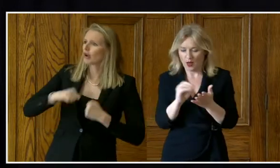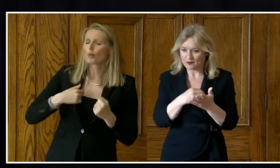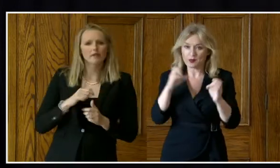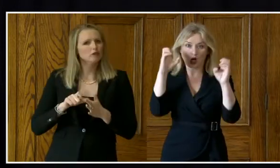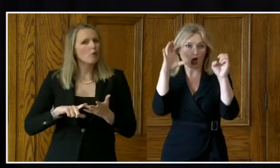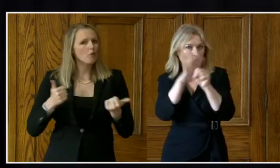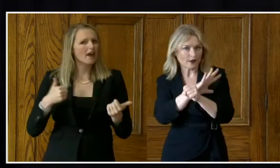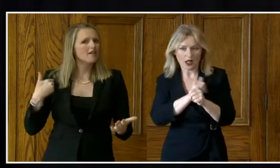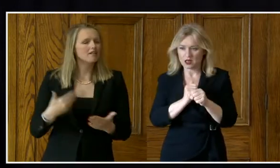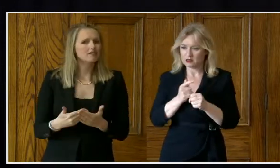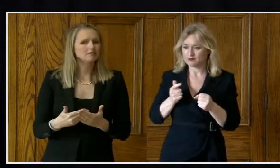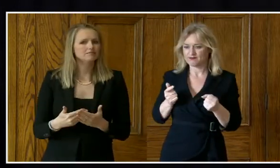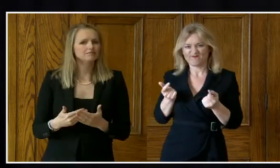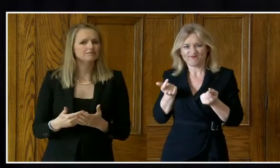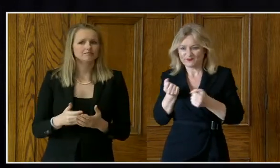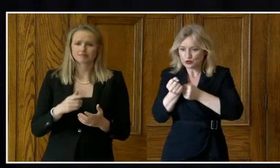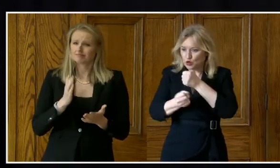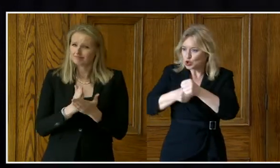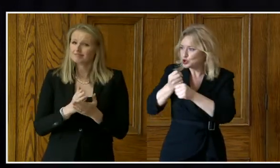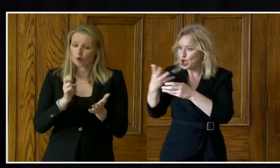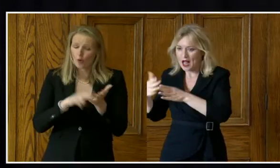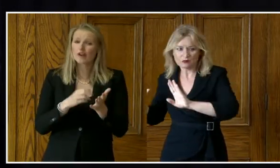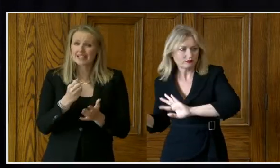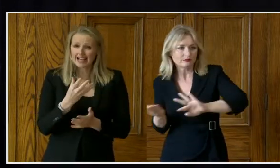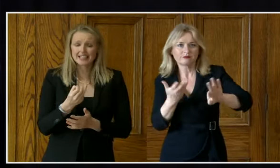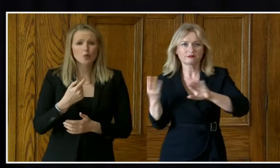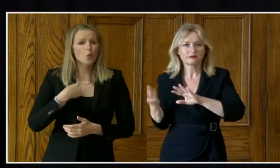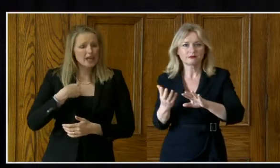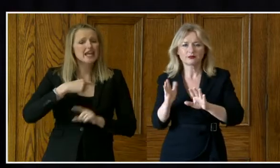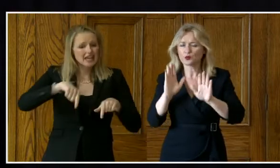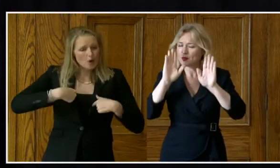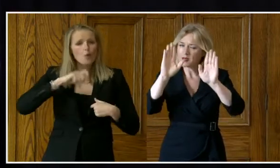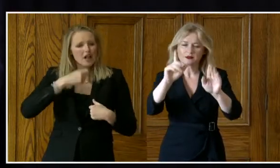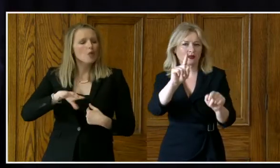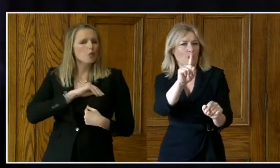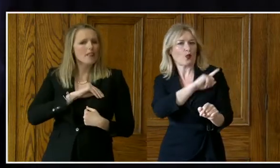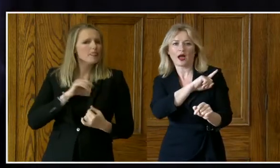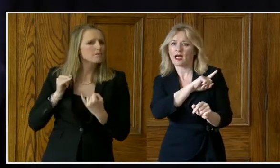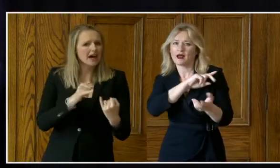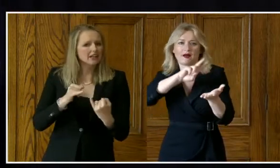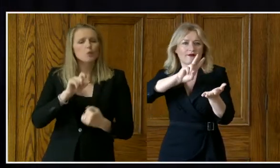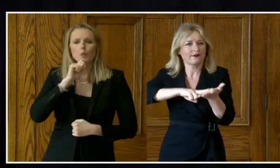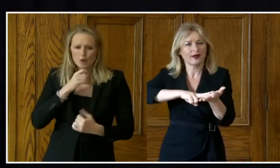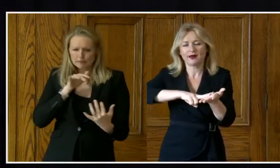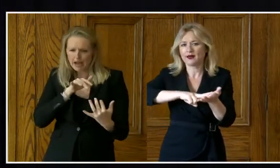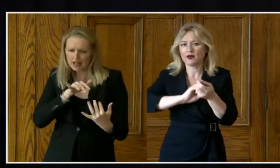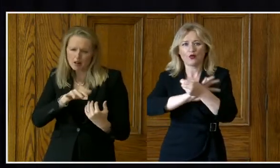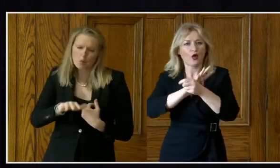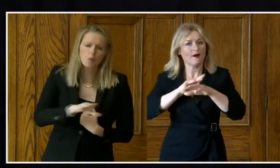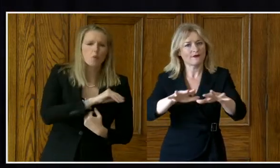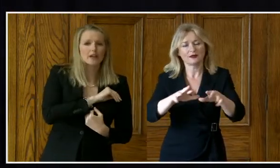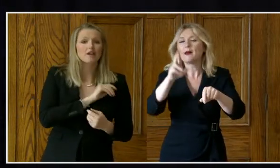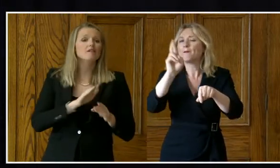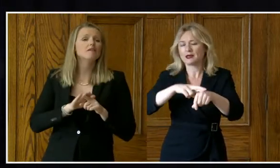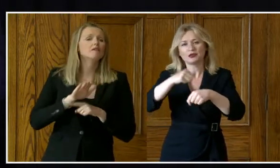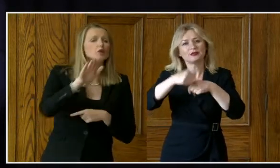of work. We can win this battle. We must win this battle. We will win this battle, and better days lie ahead